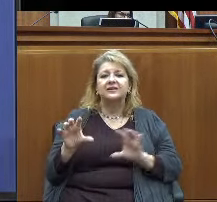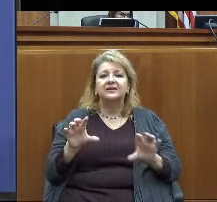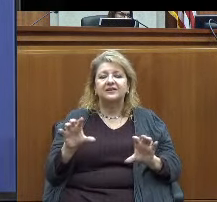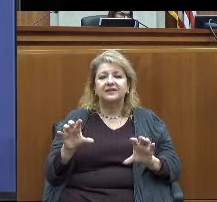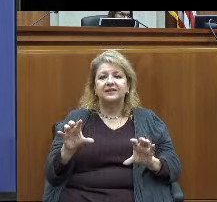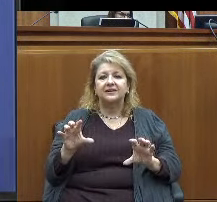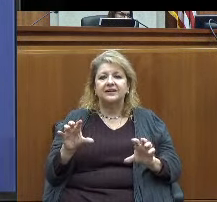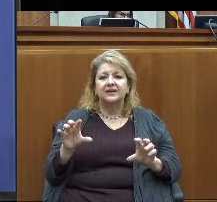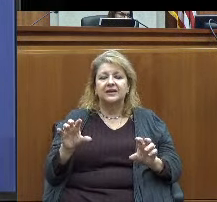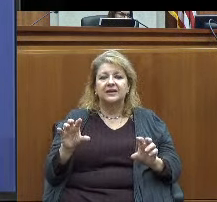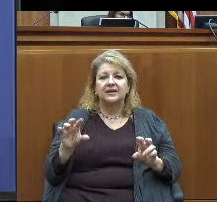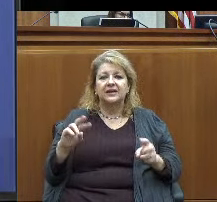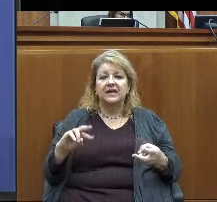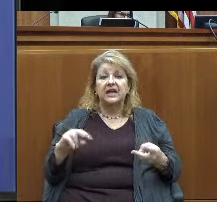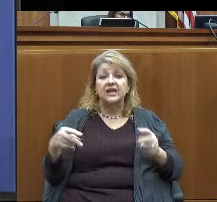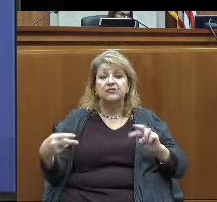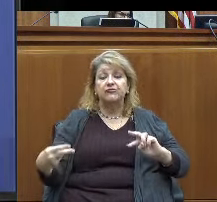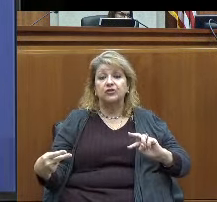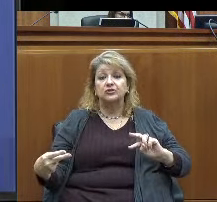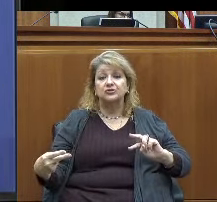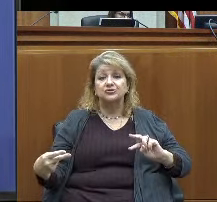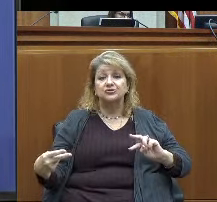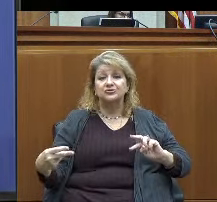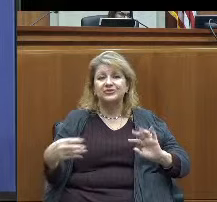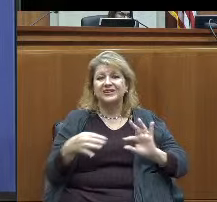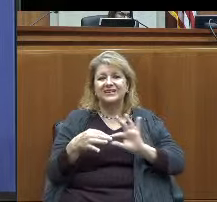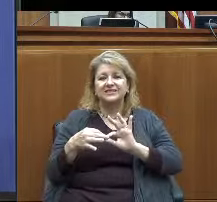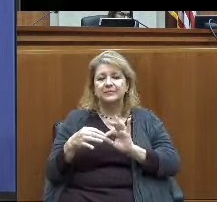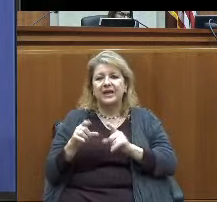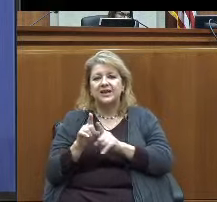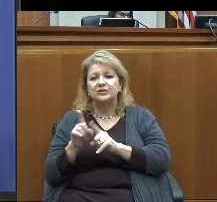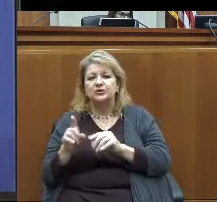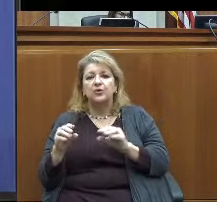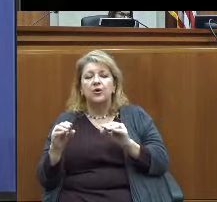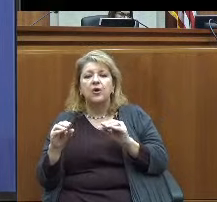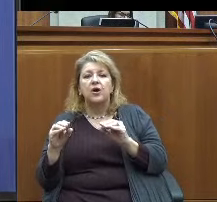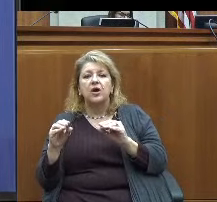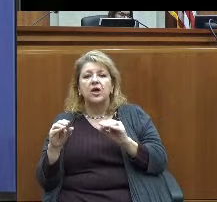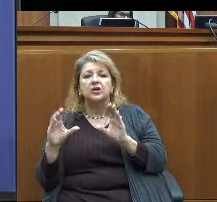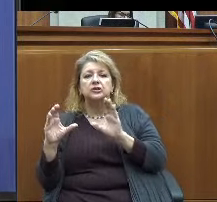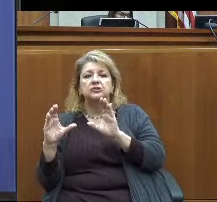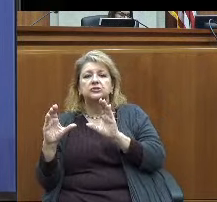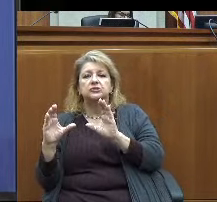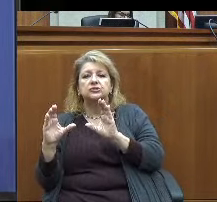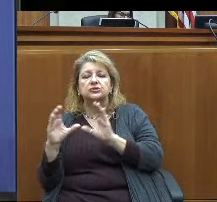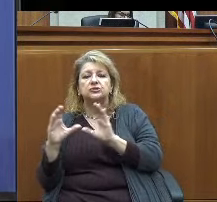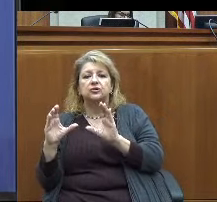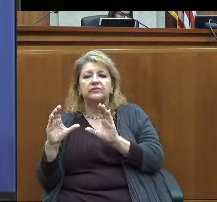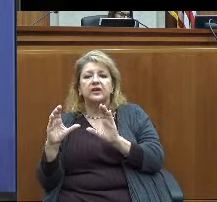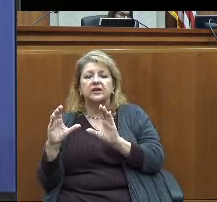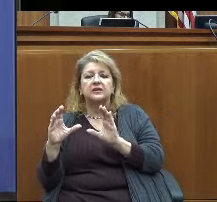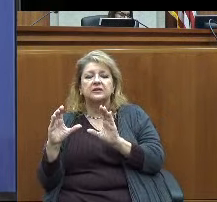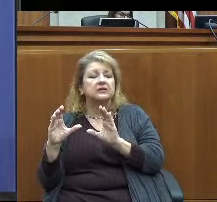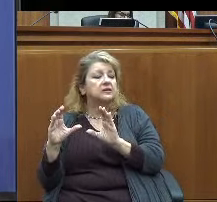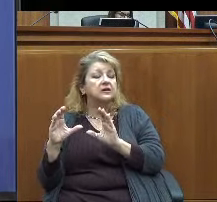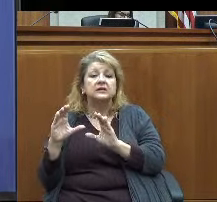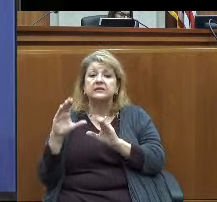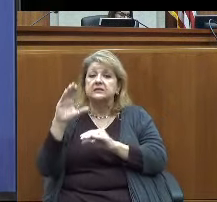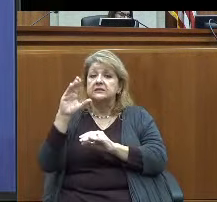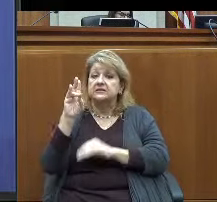inverse, basically, relationship. As you go from A uncertified, you see 72% of